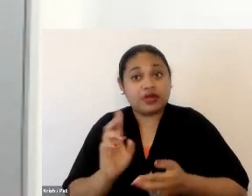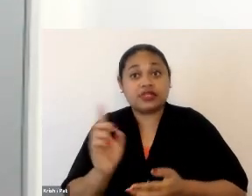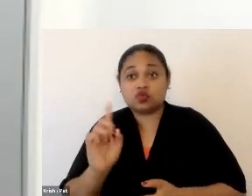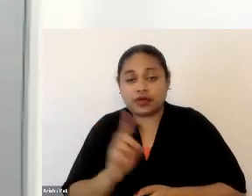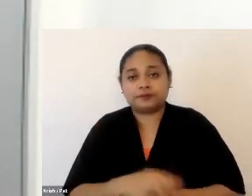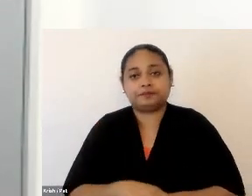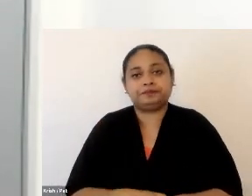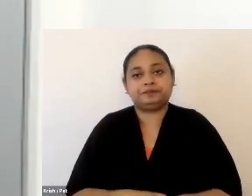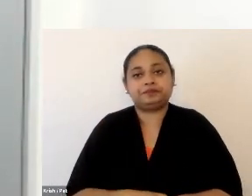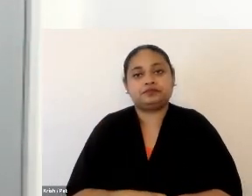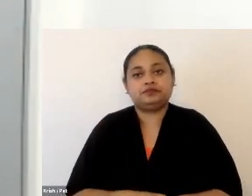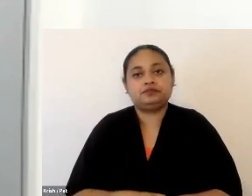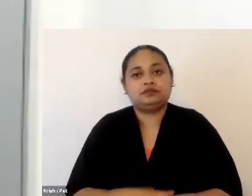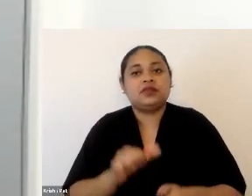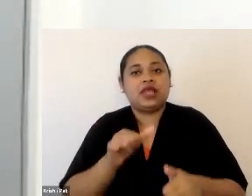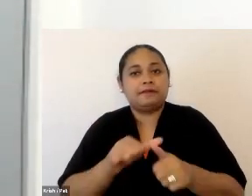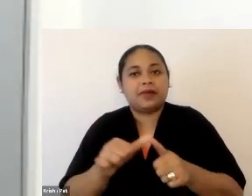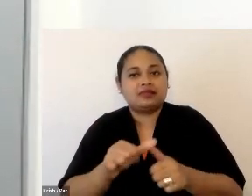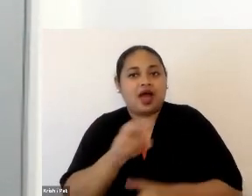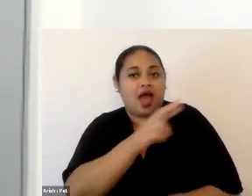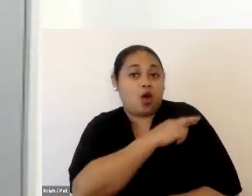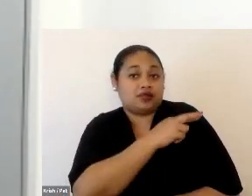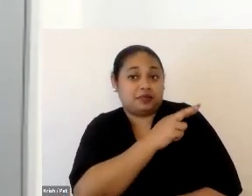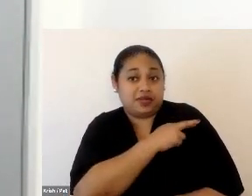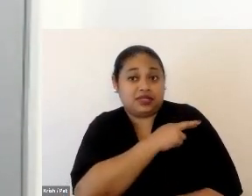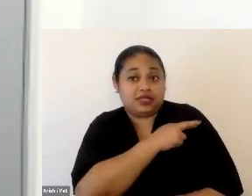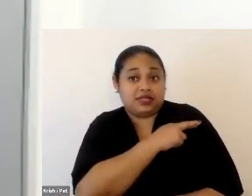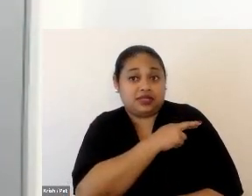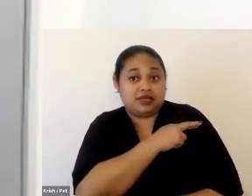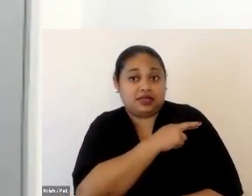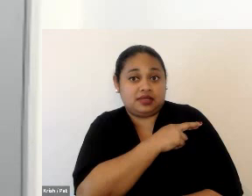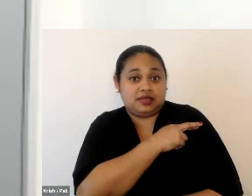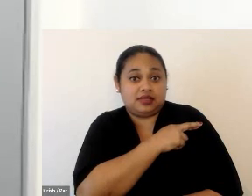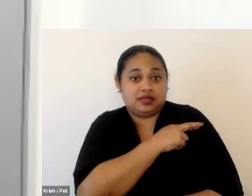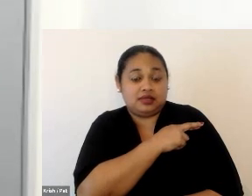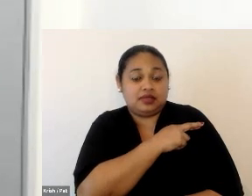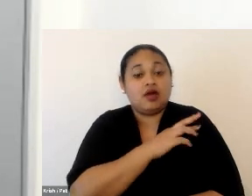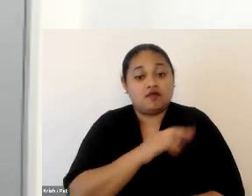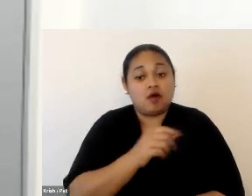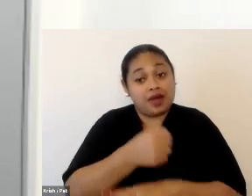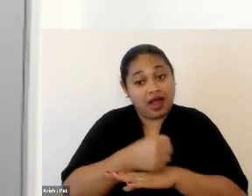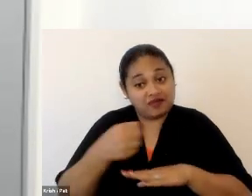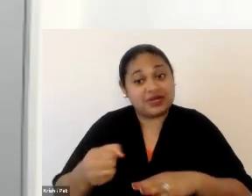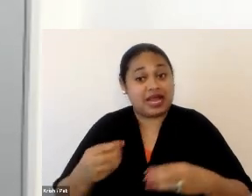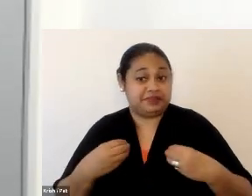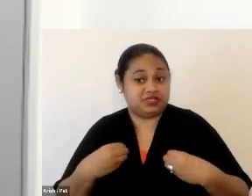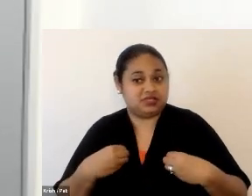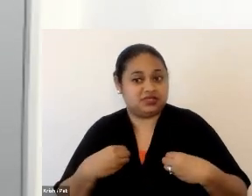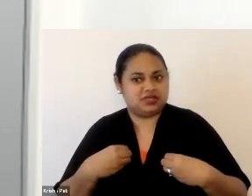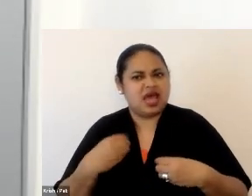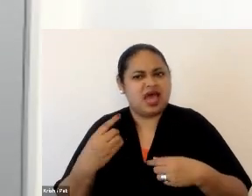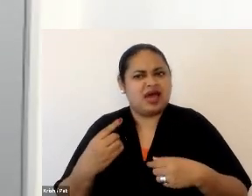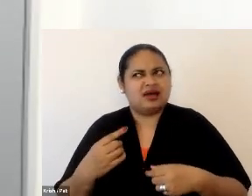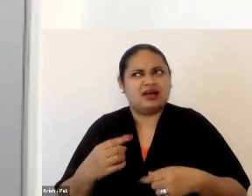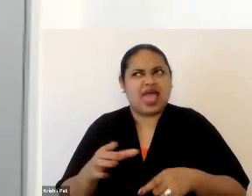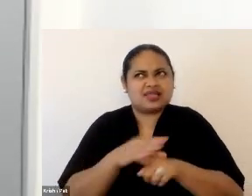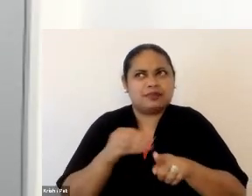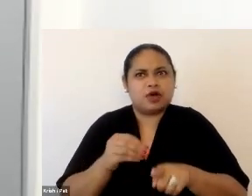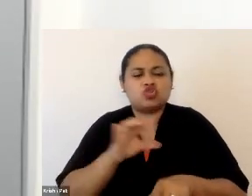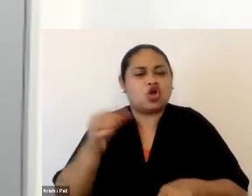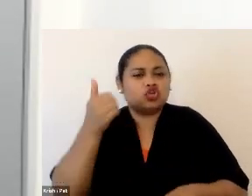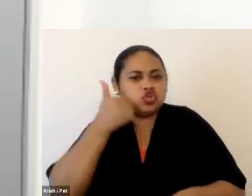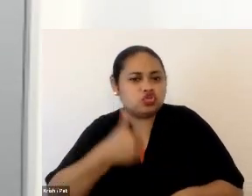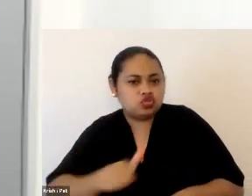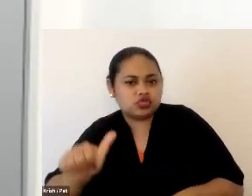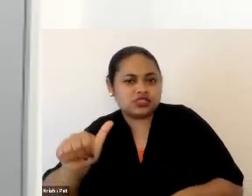about better accountability from government and businesses. It's about them not using black box or